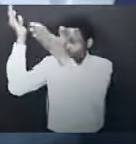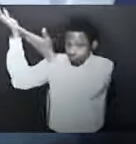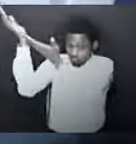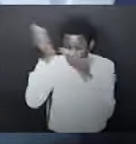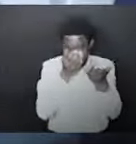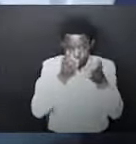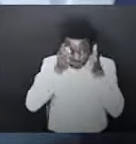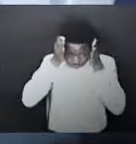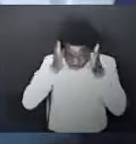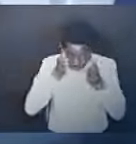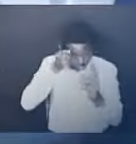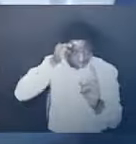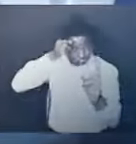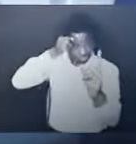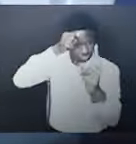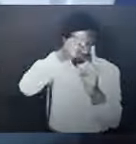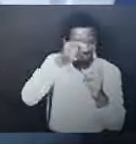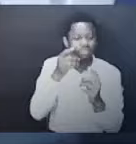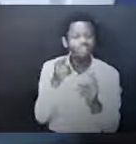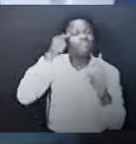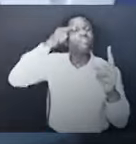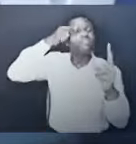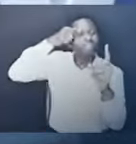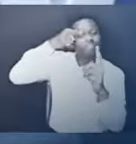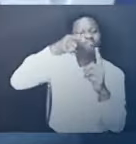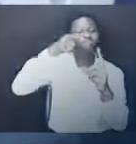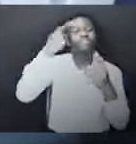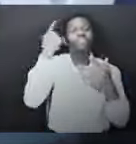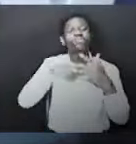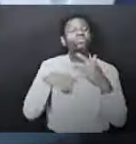The vision of possessing the nations.